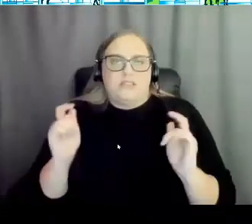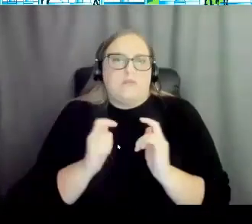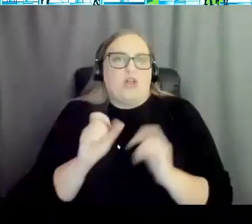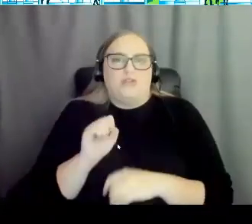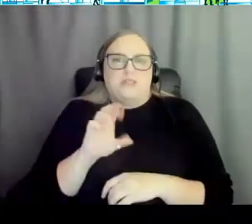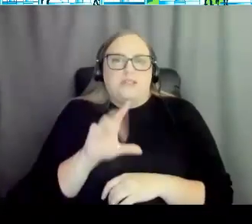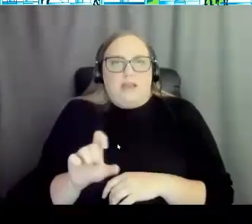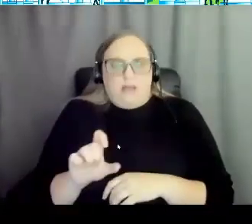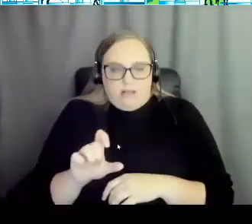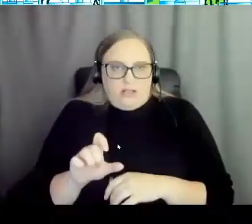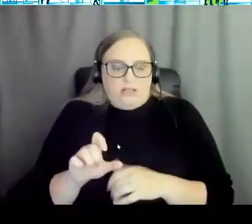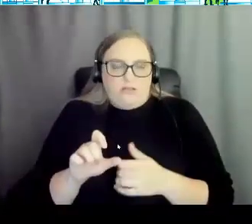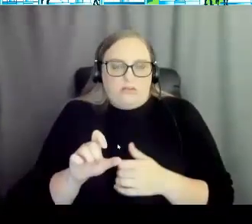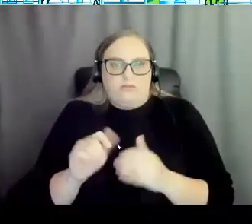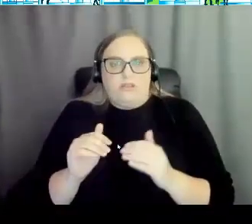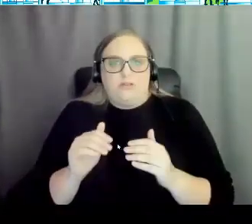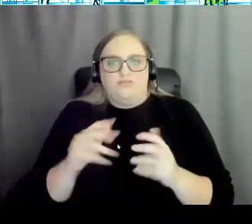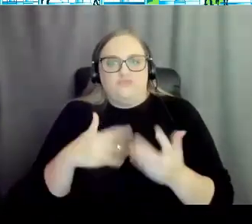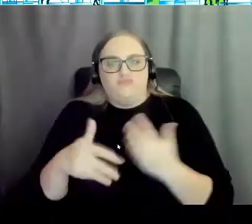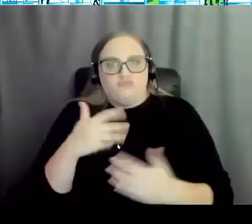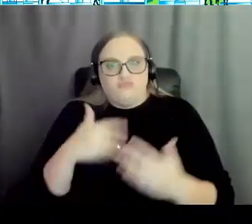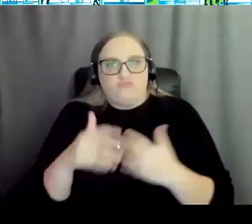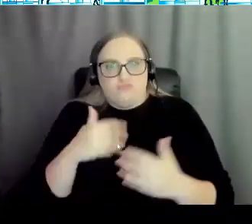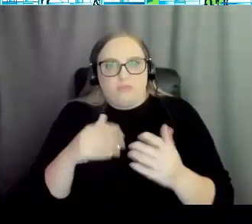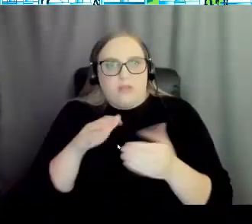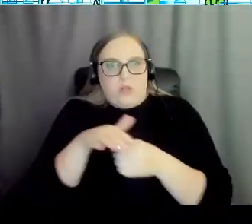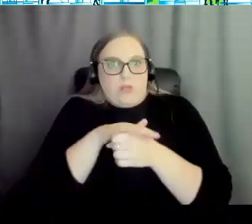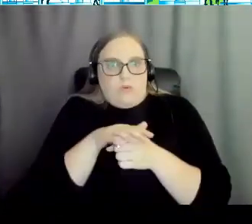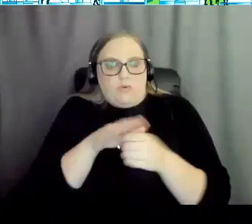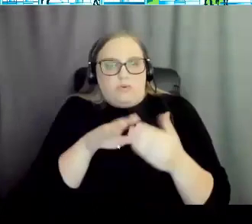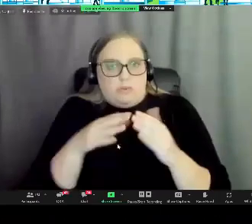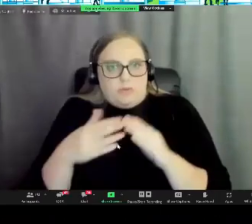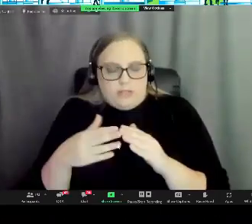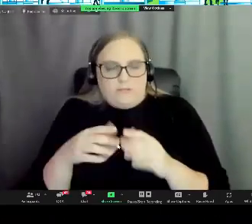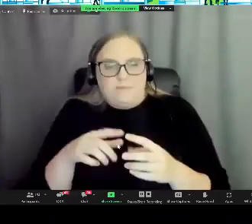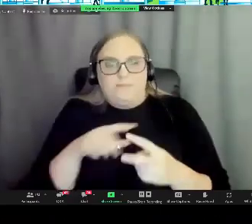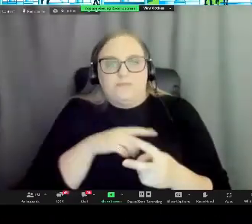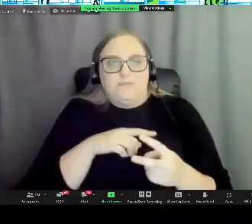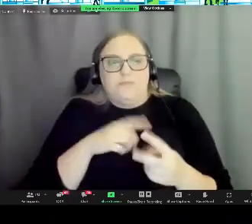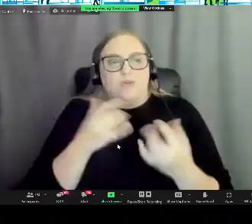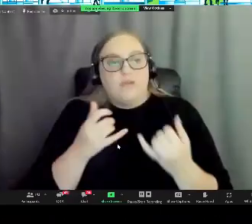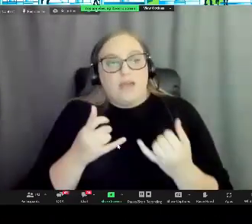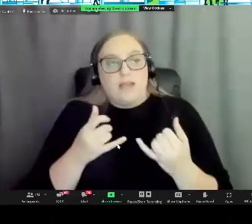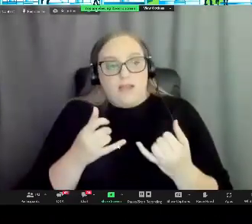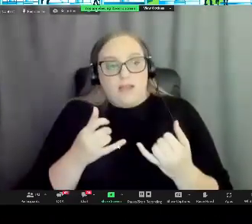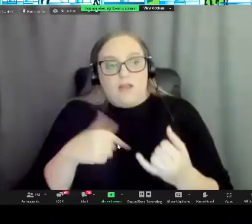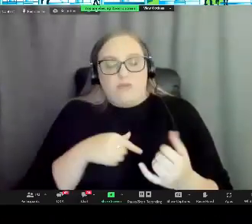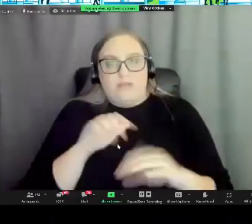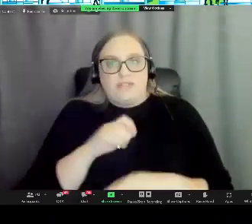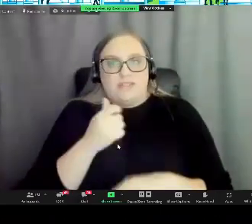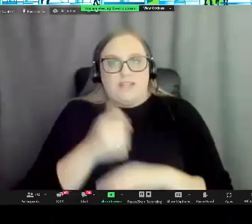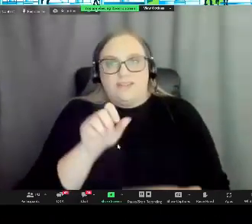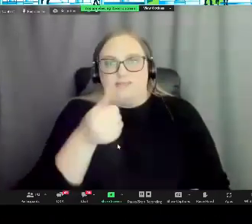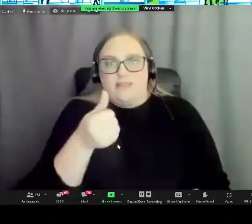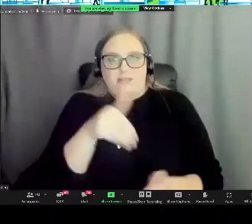type of interaction within a local community. So right now we've set it at